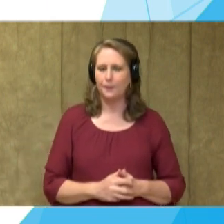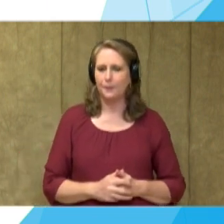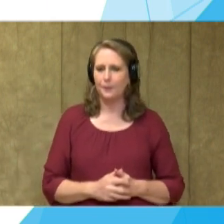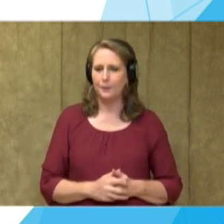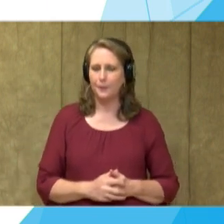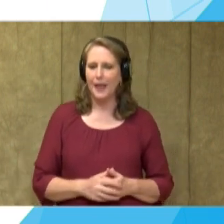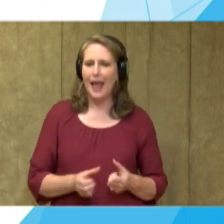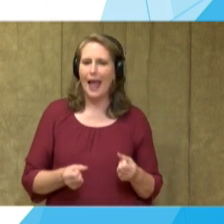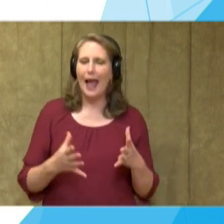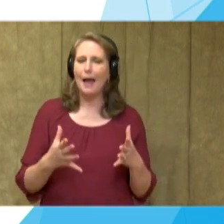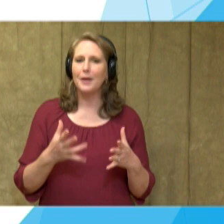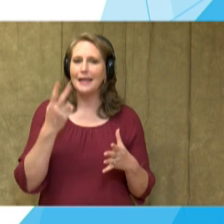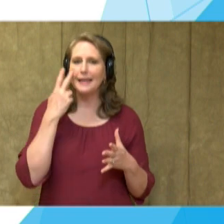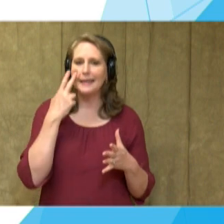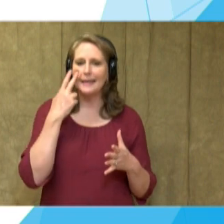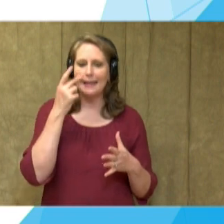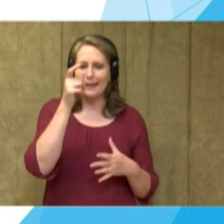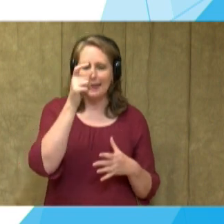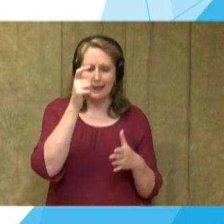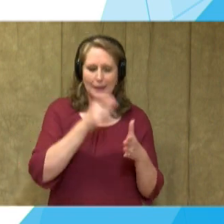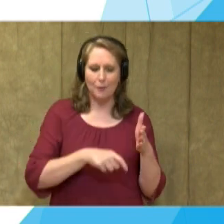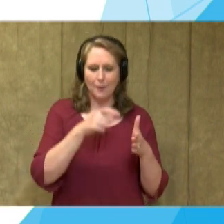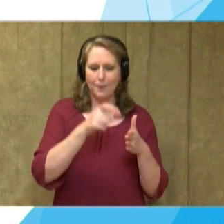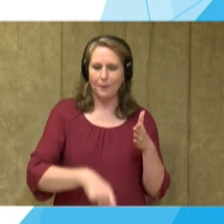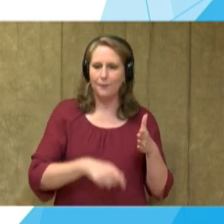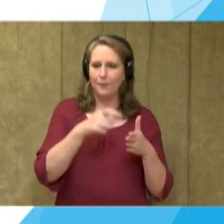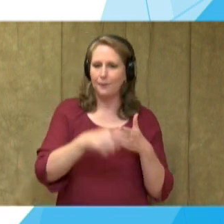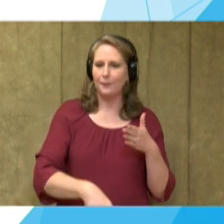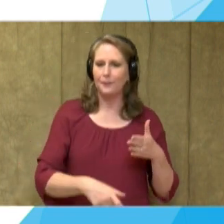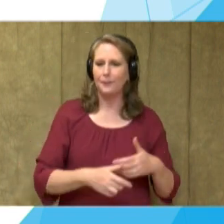Okay, and then how many do you see in each row?